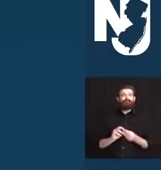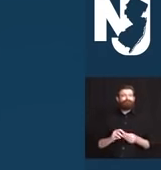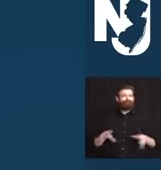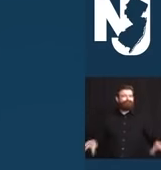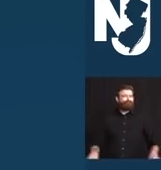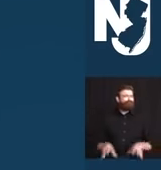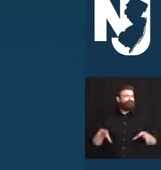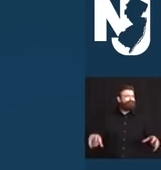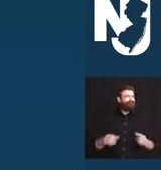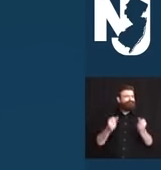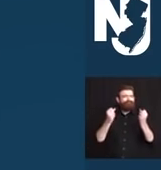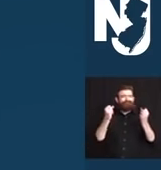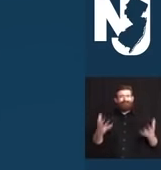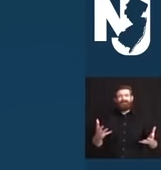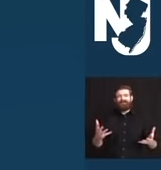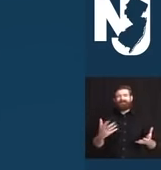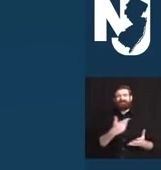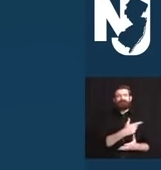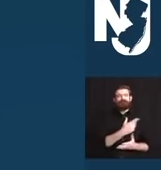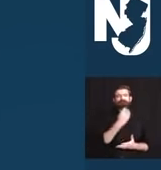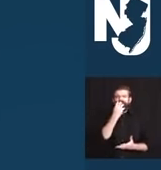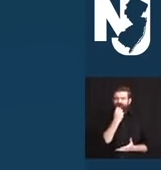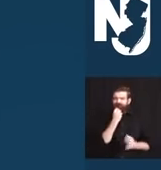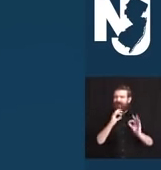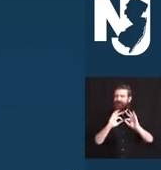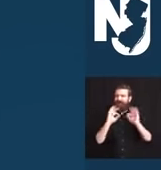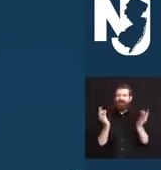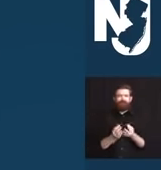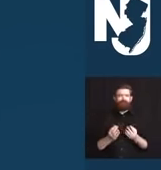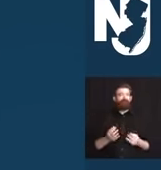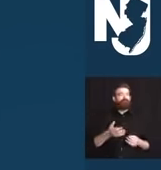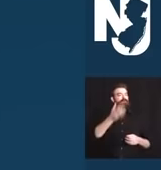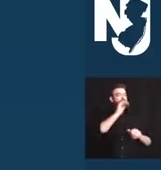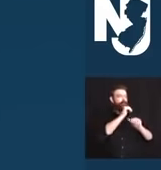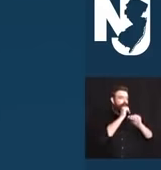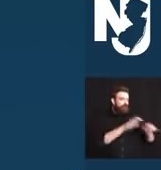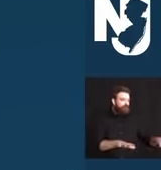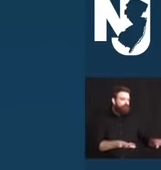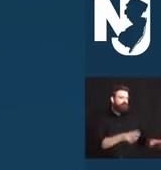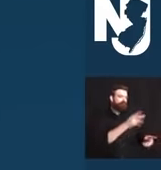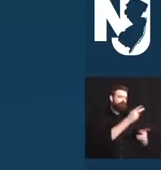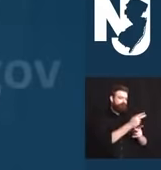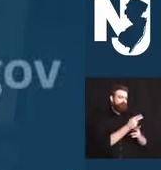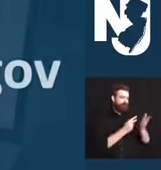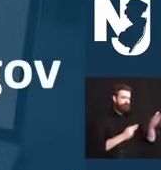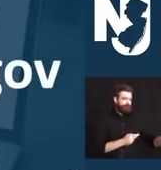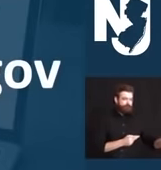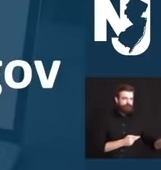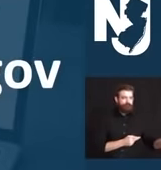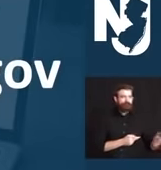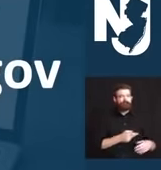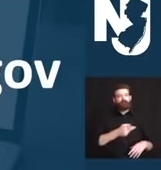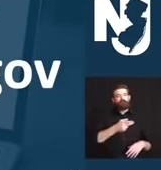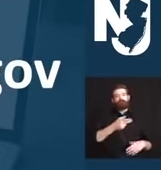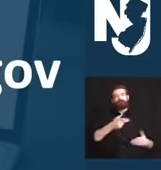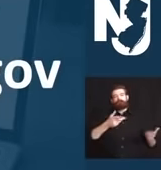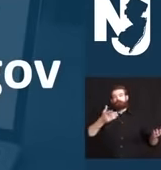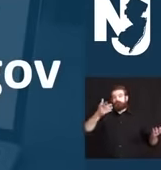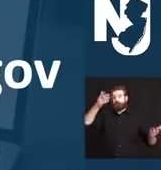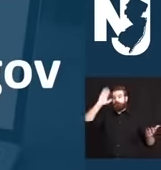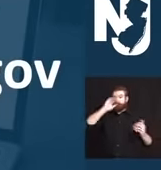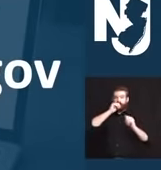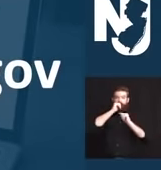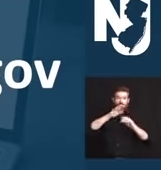all have that same ability. May God bless you and watch over you, Rocco. And may God bless and watch over everyone who we have